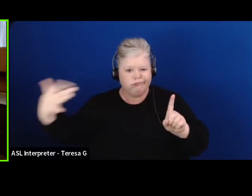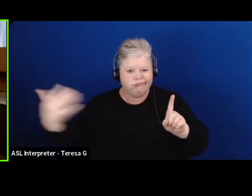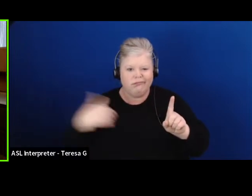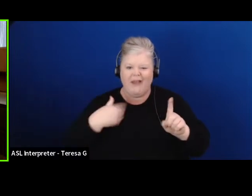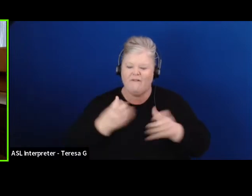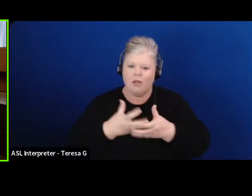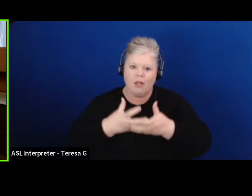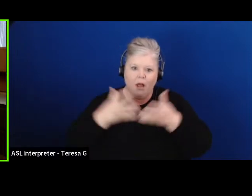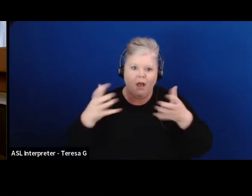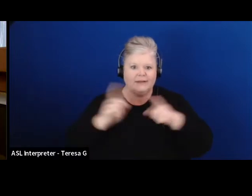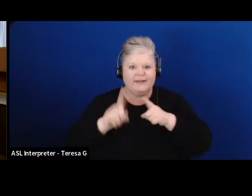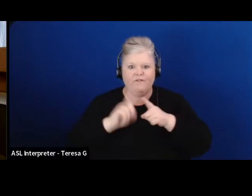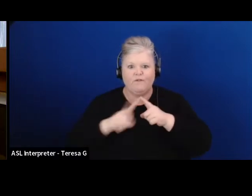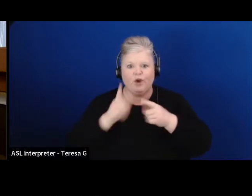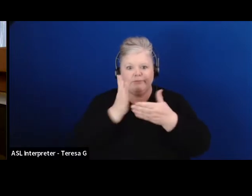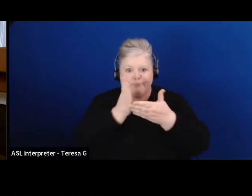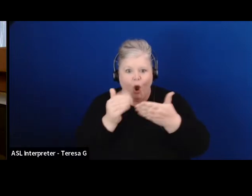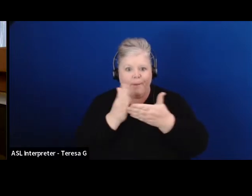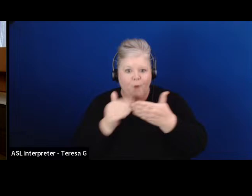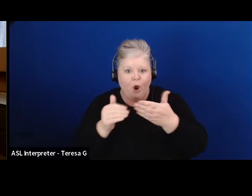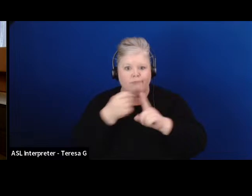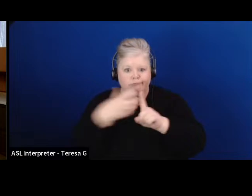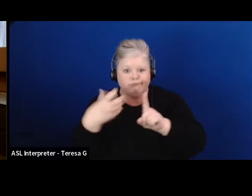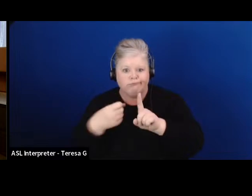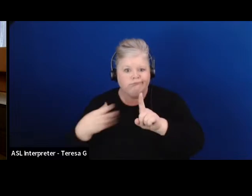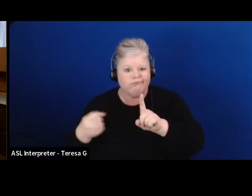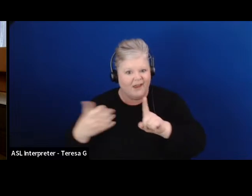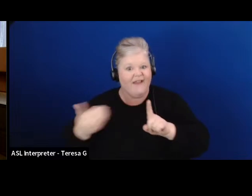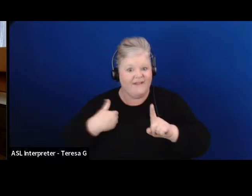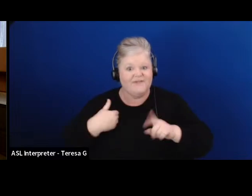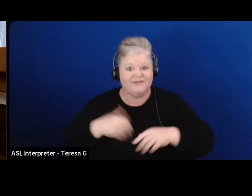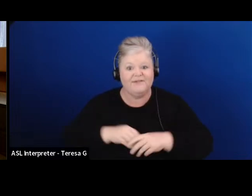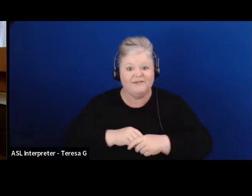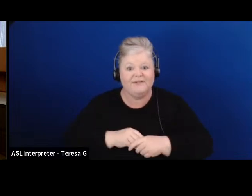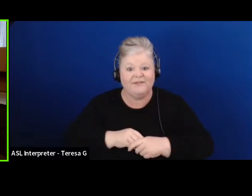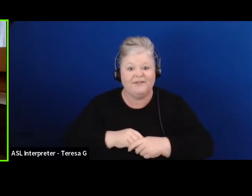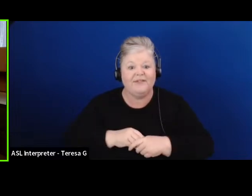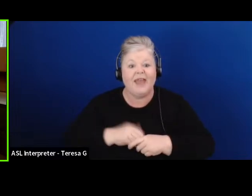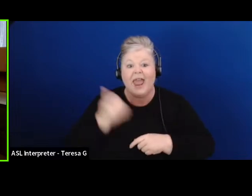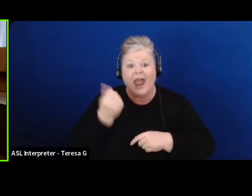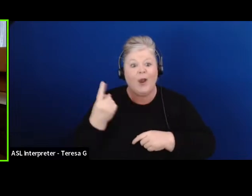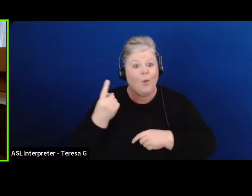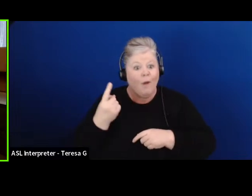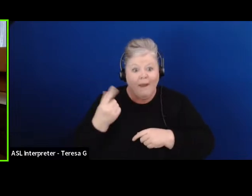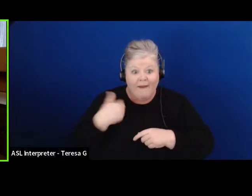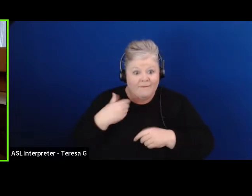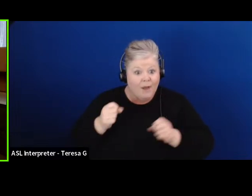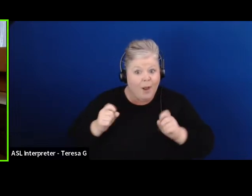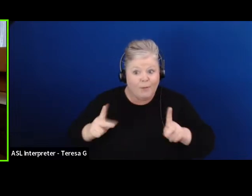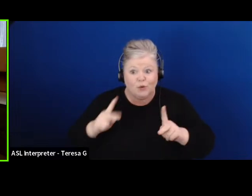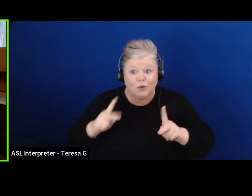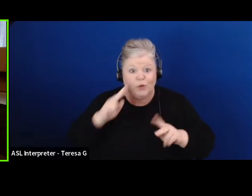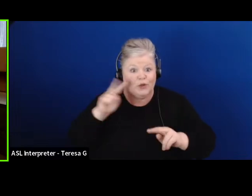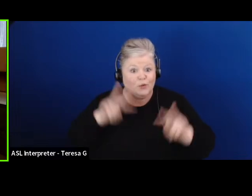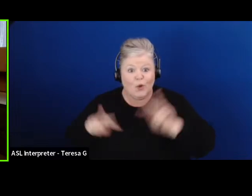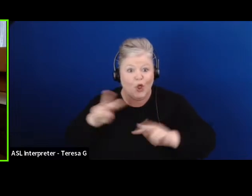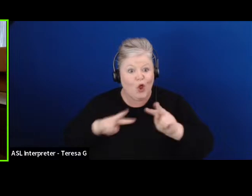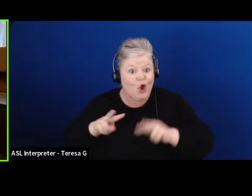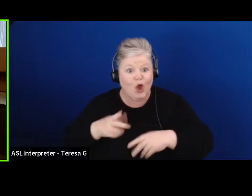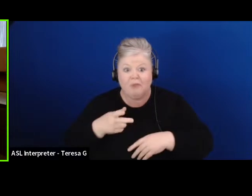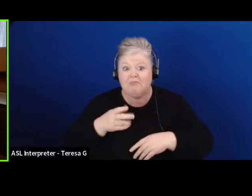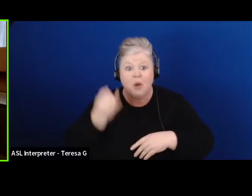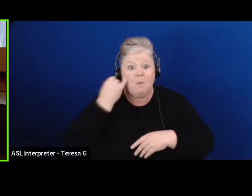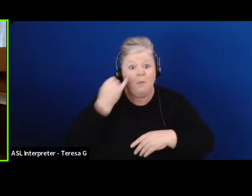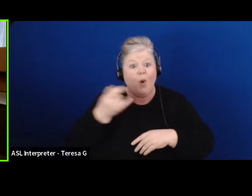look through. But if anybody's had an opportunity to check that out, if you have suggestions, if it's difficult